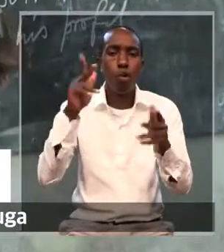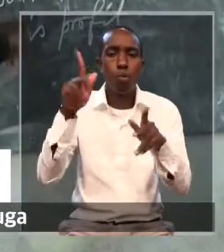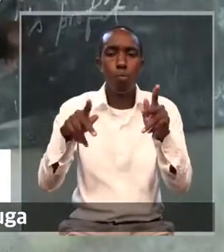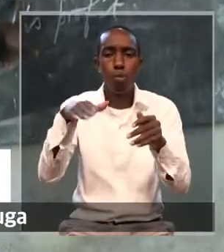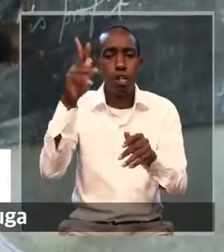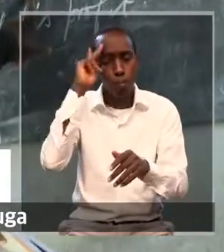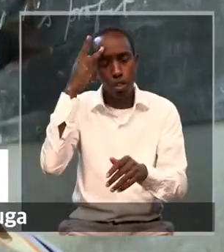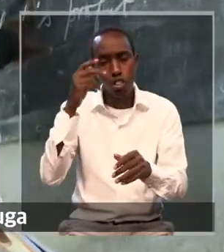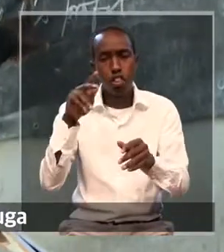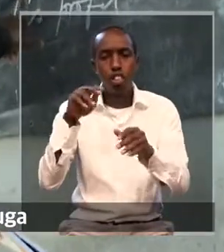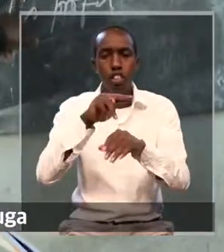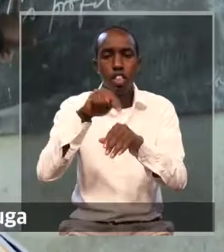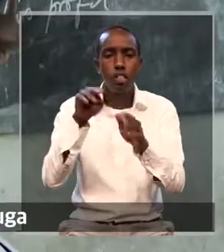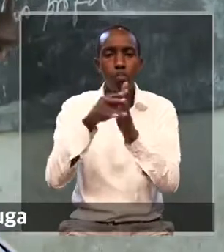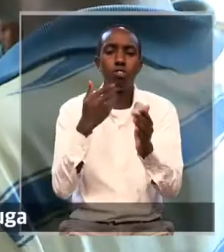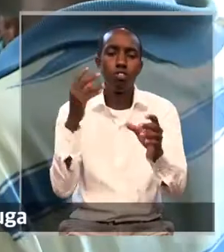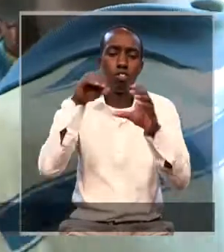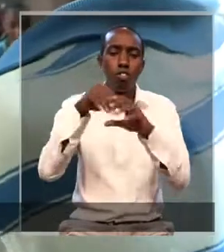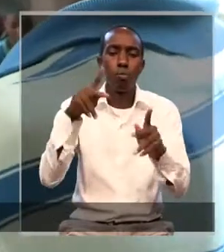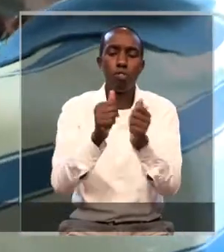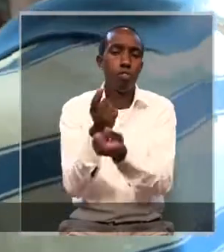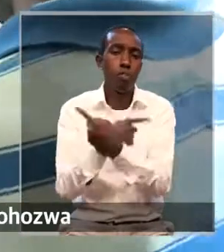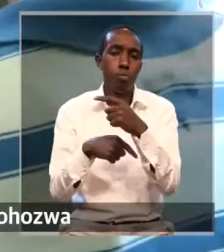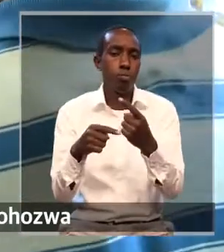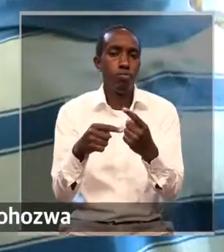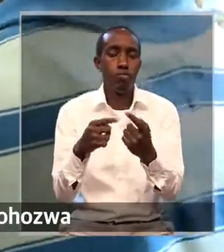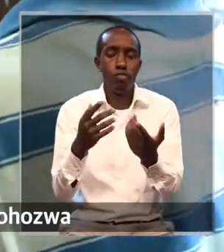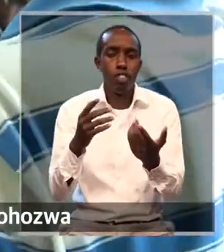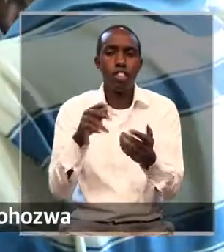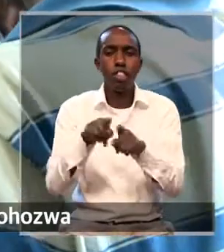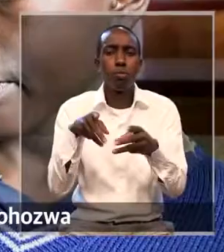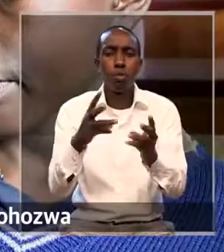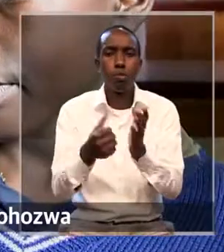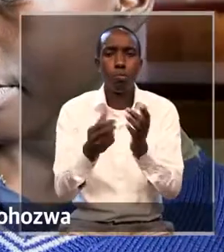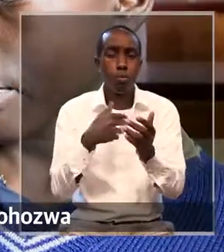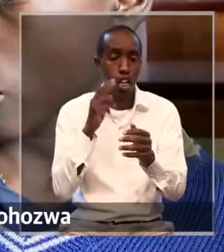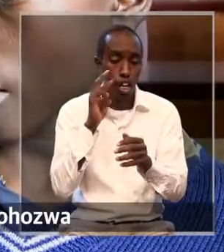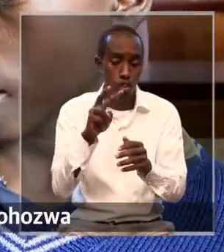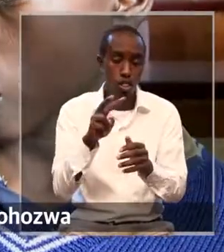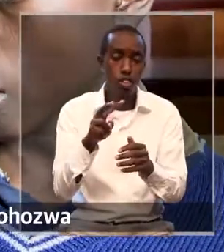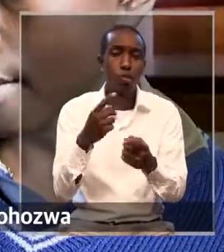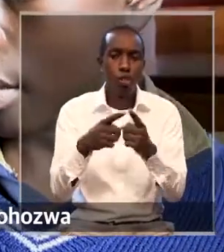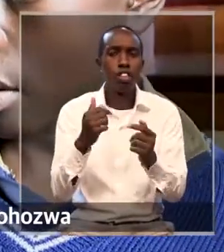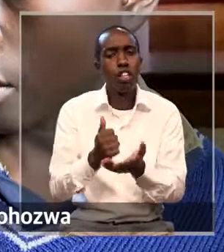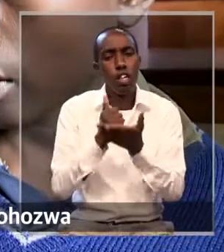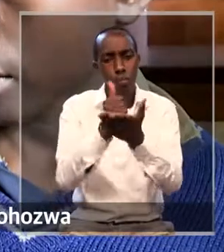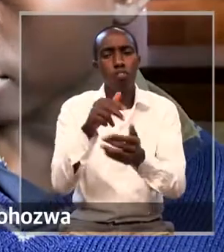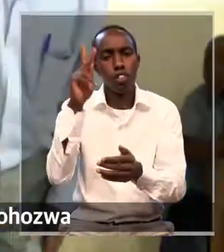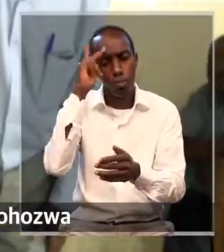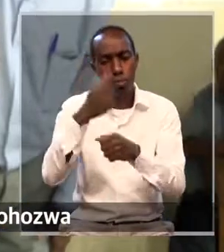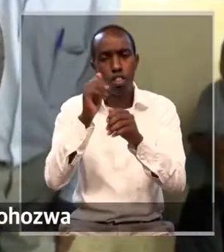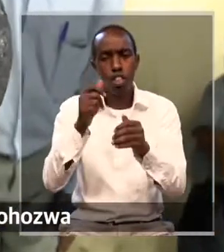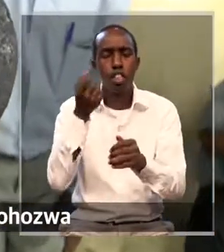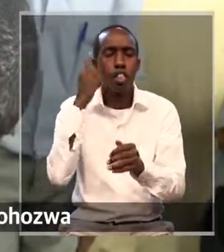their policies and national programs need to include people with disability. The commitment was there, that was obvious, but it was helping those